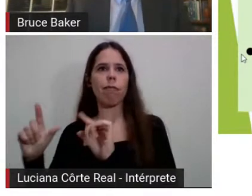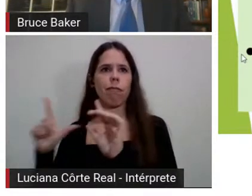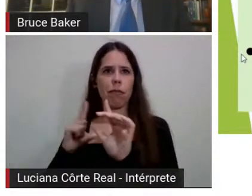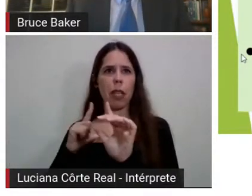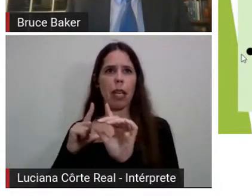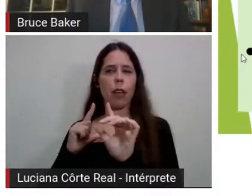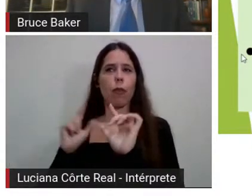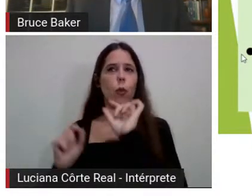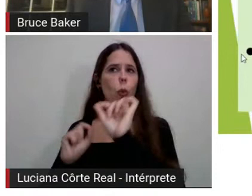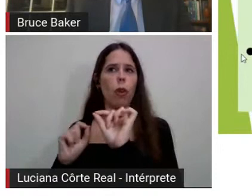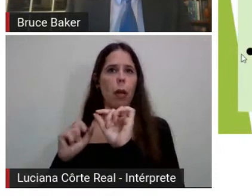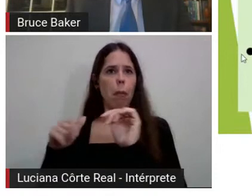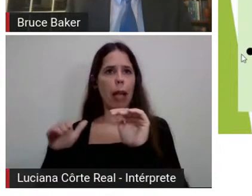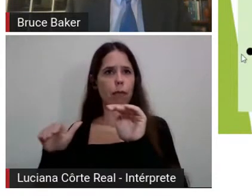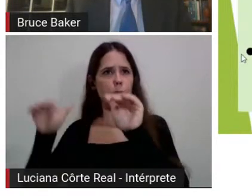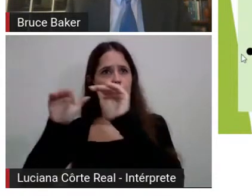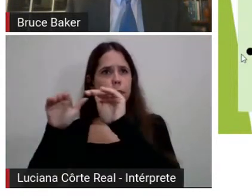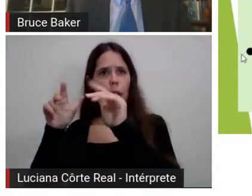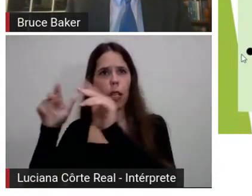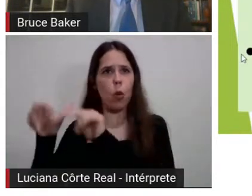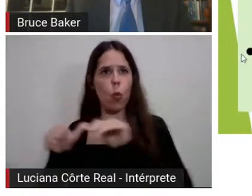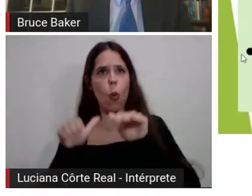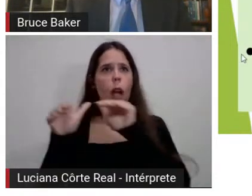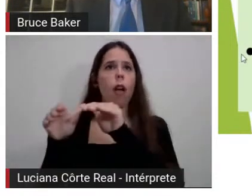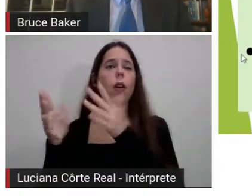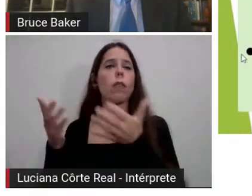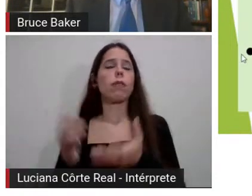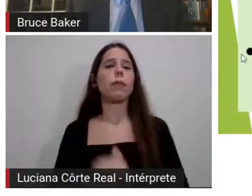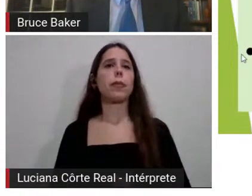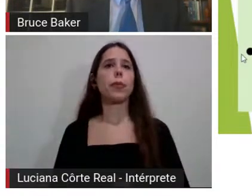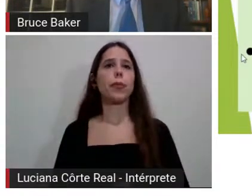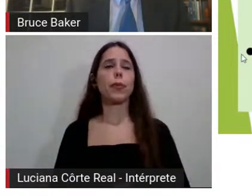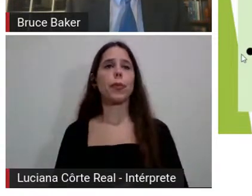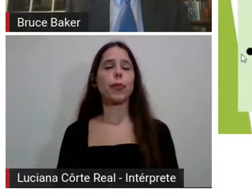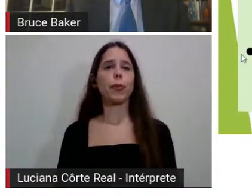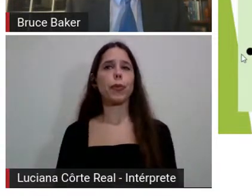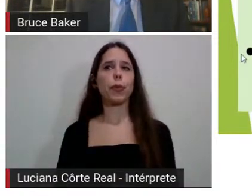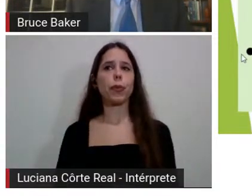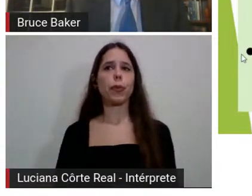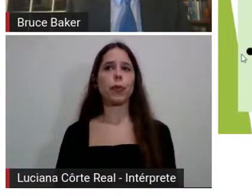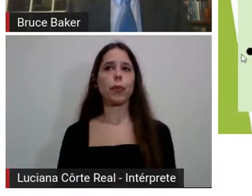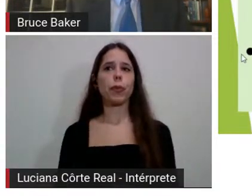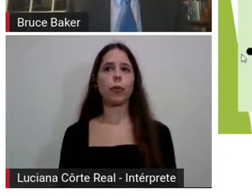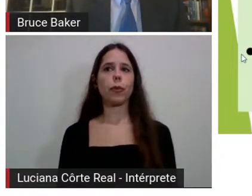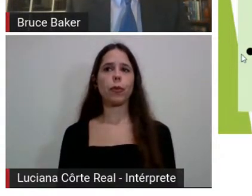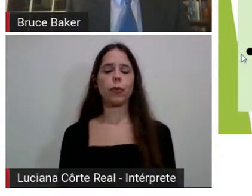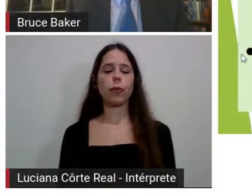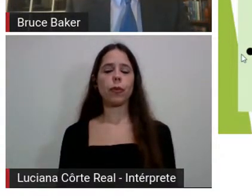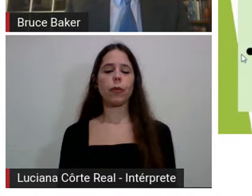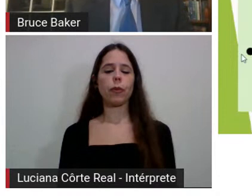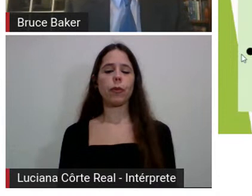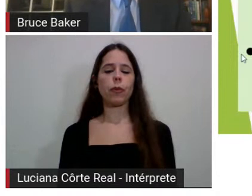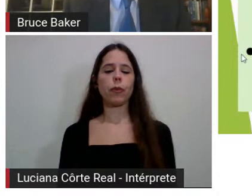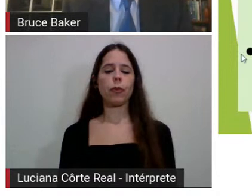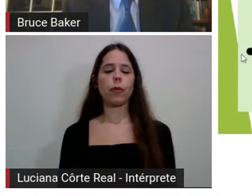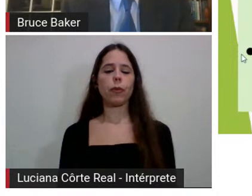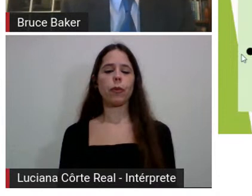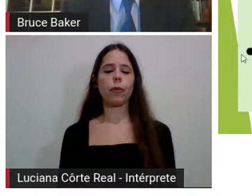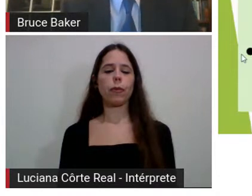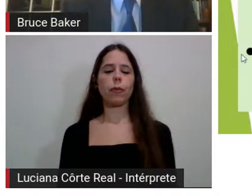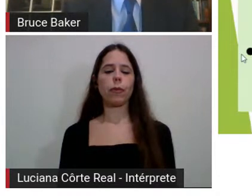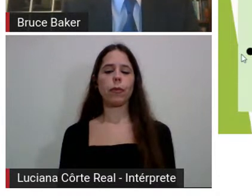inequalities amongst the districts, because you talked about the differences amongst states, but he wants to know if there